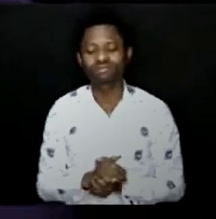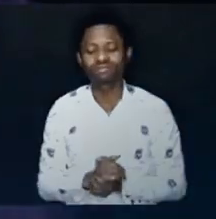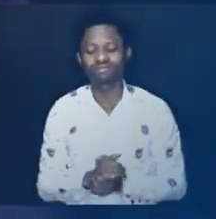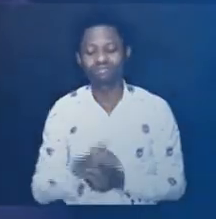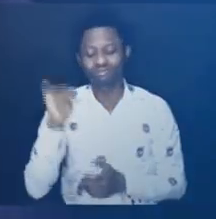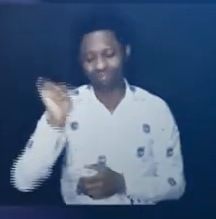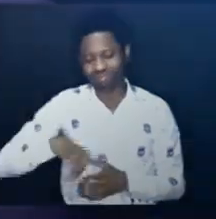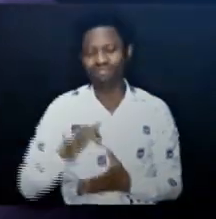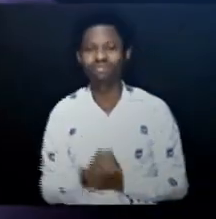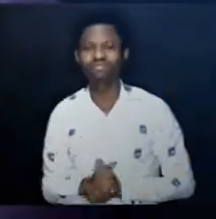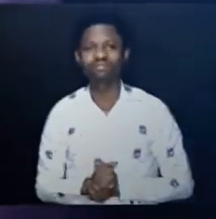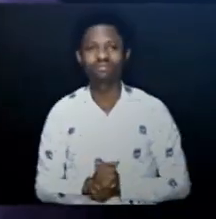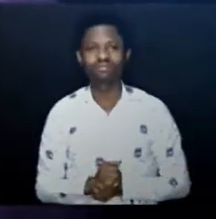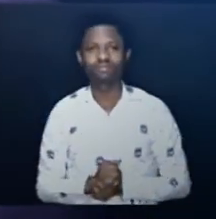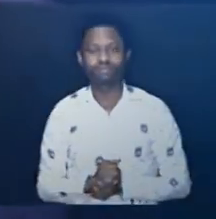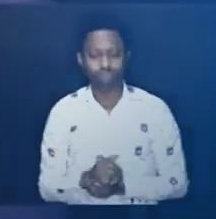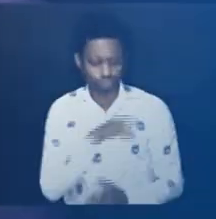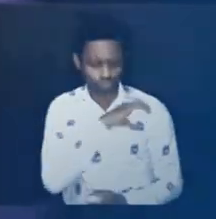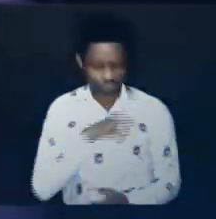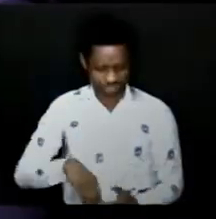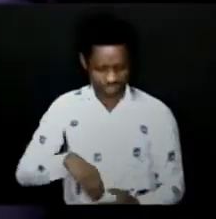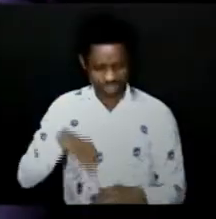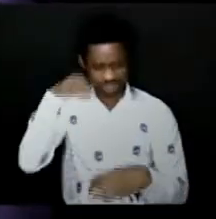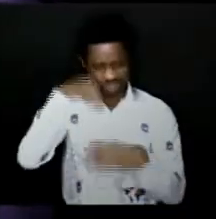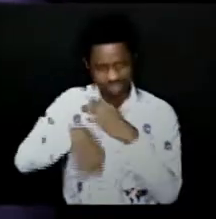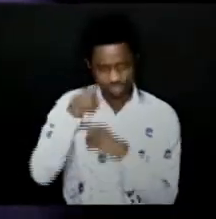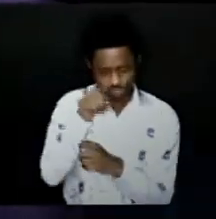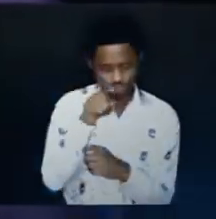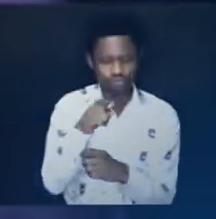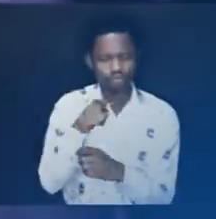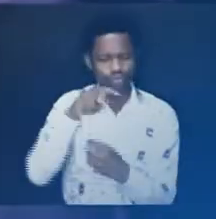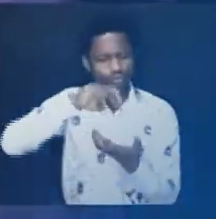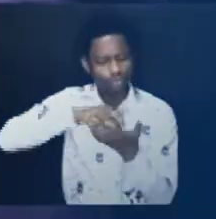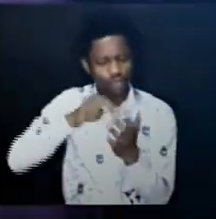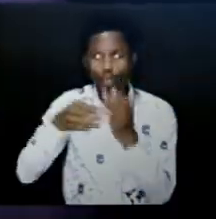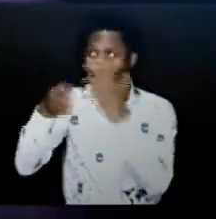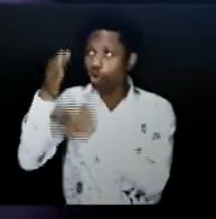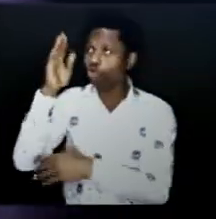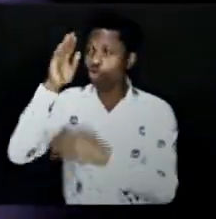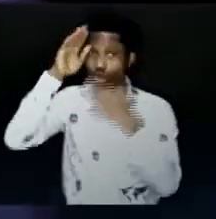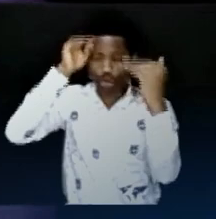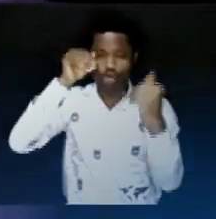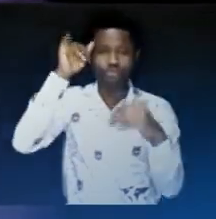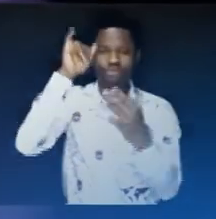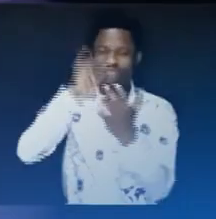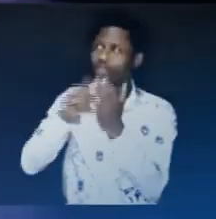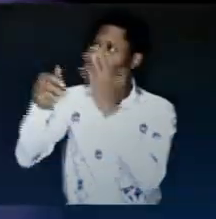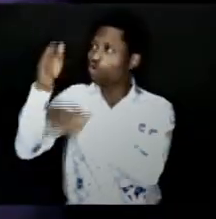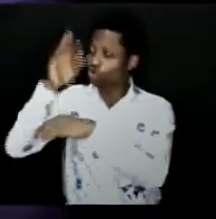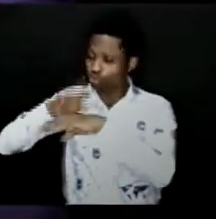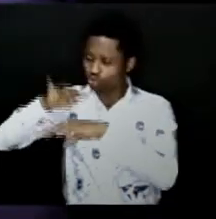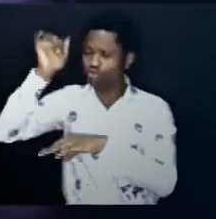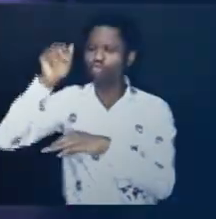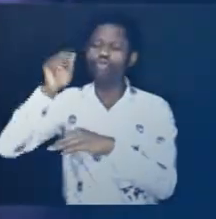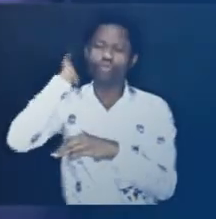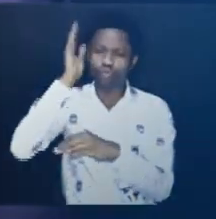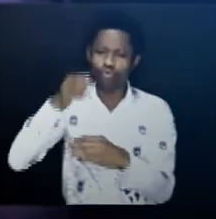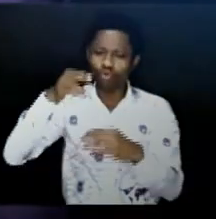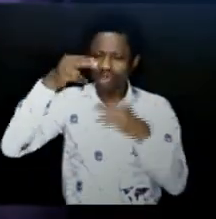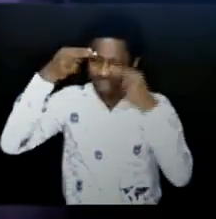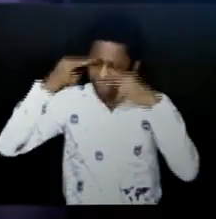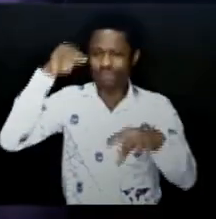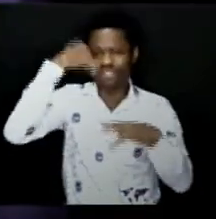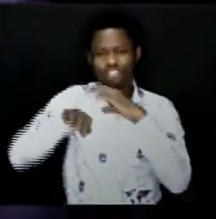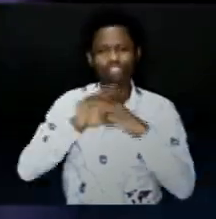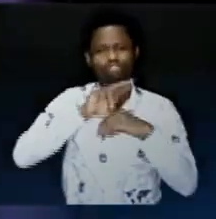Now Christ in you is a hope of the manifestation of the glory of God in your nations.